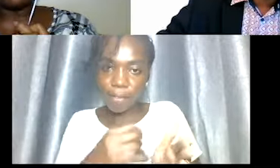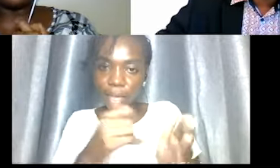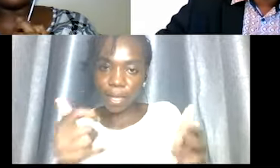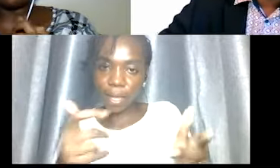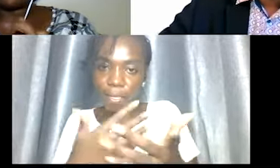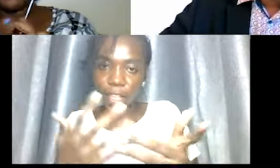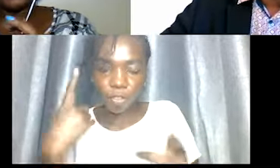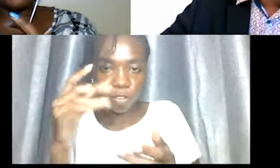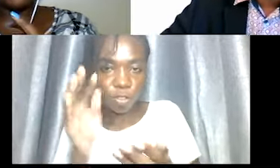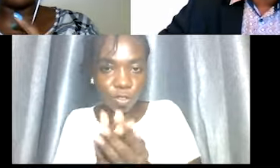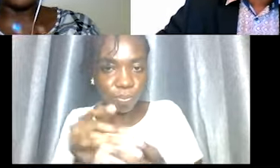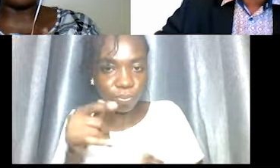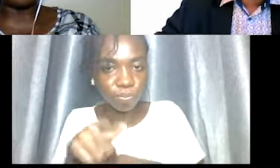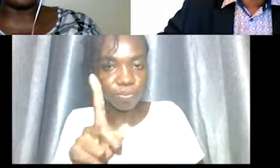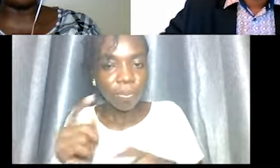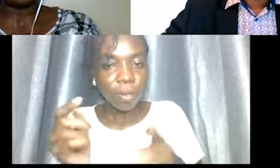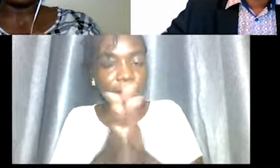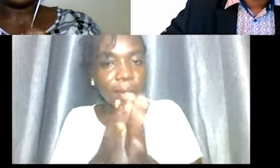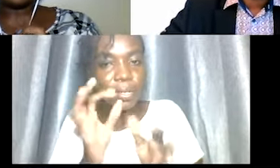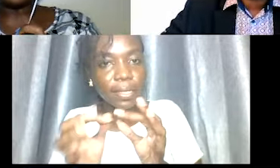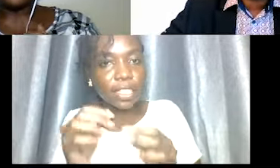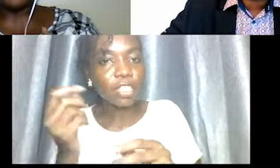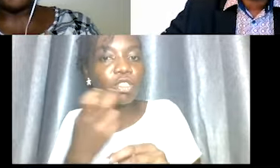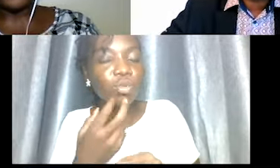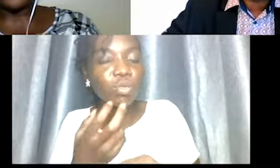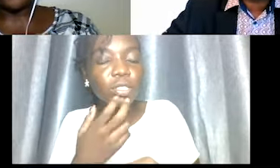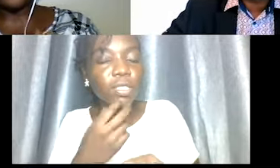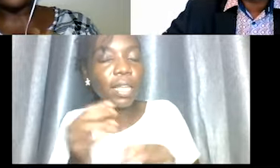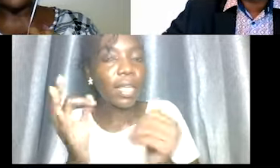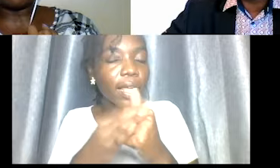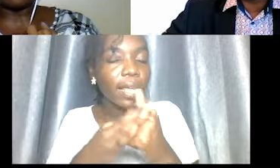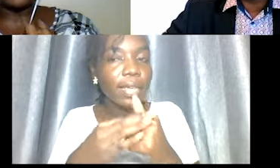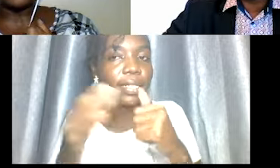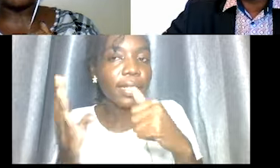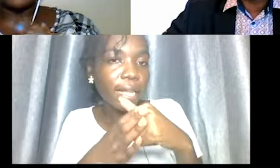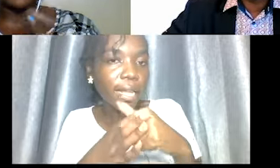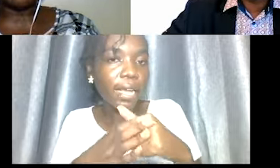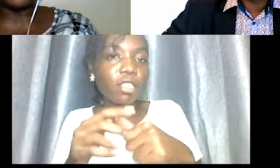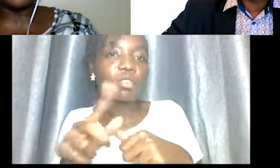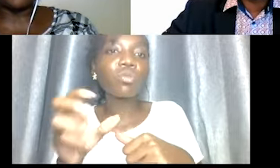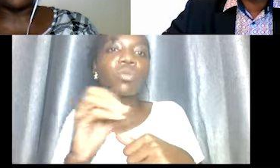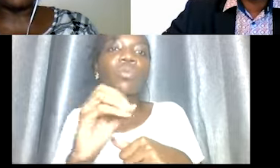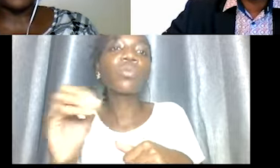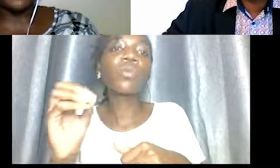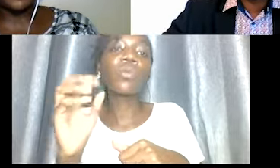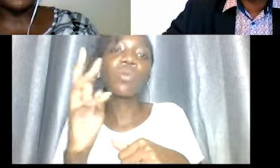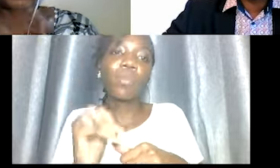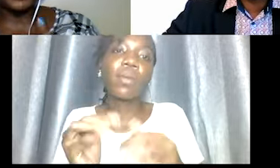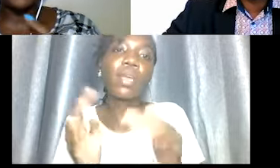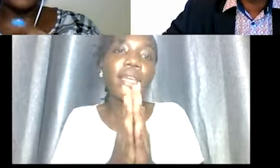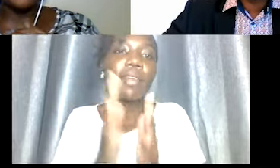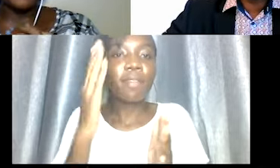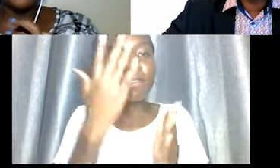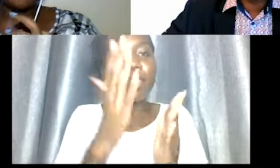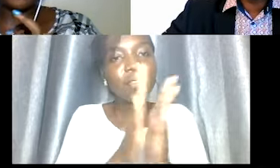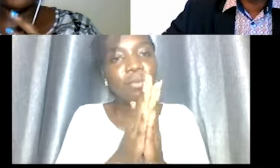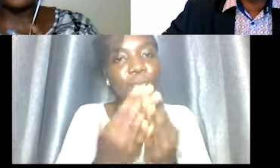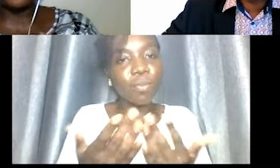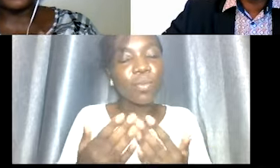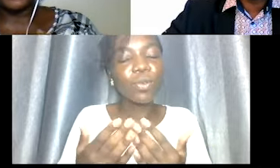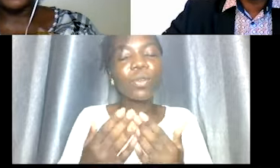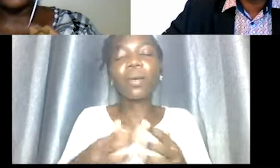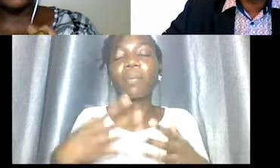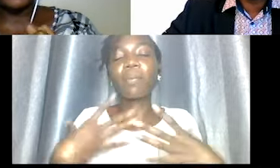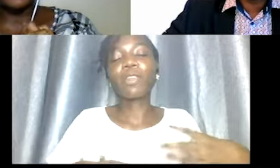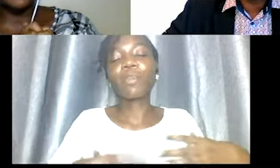here every Tuesday from 8 p.m. to 9 p.m. on Zoom, and we are also live on Facebook, our Facebook fraternity. How are you? I hope you guys